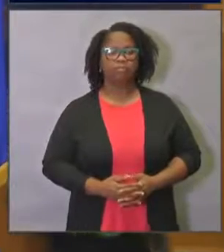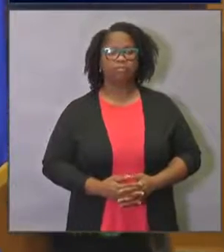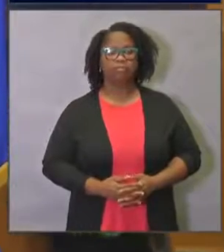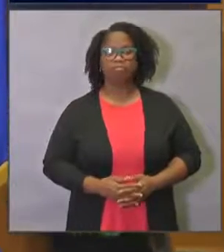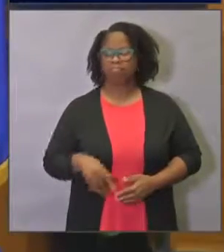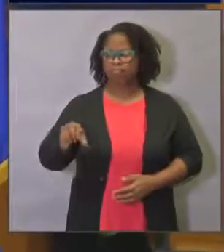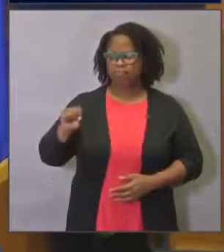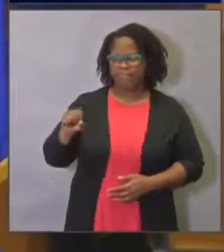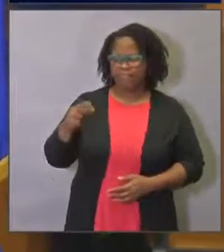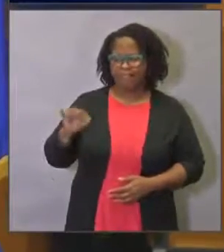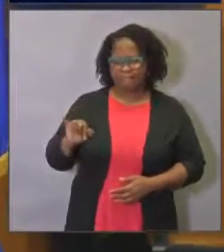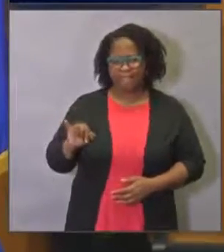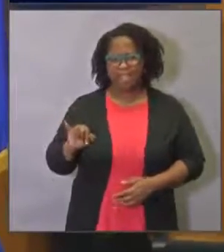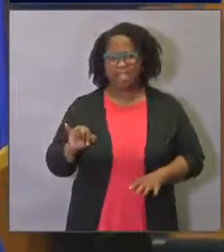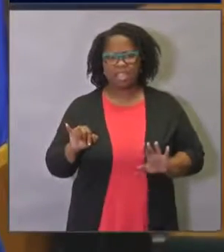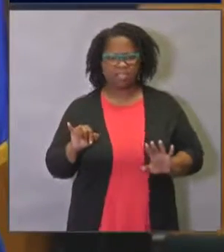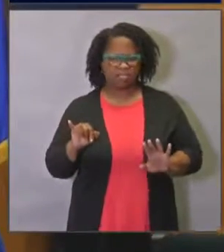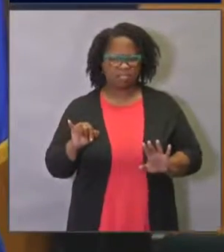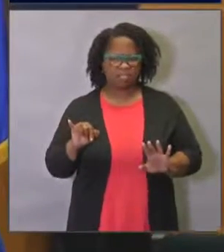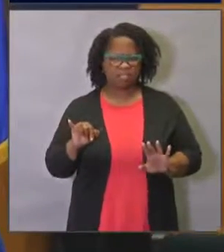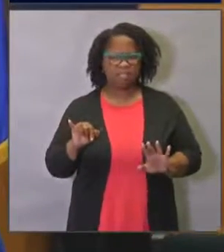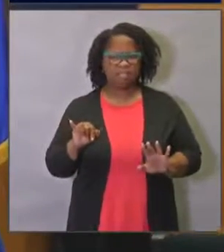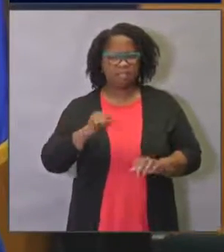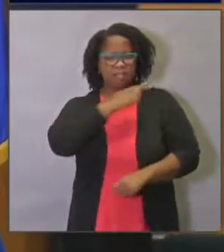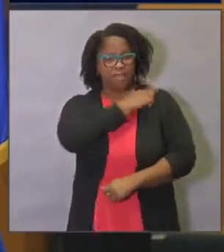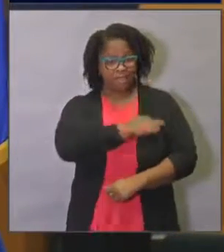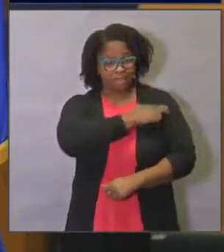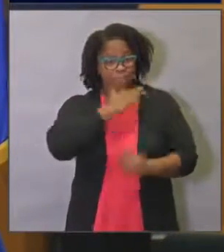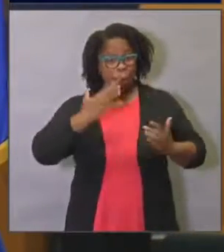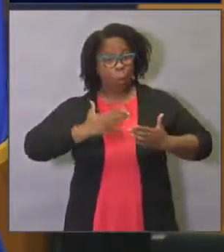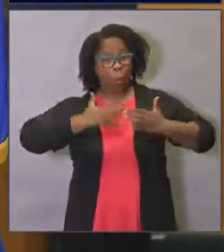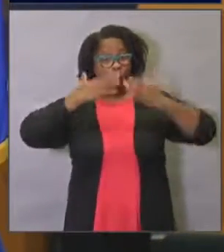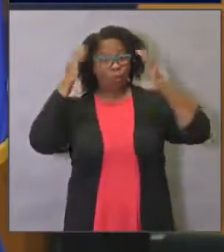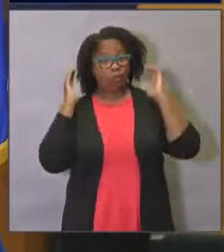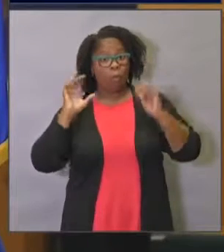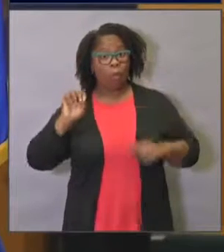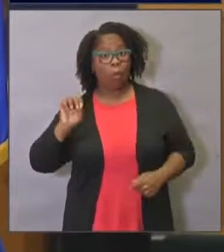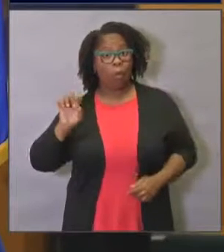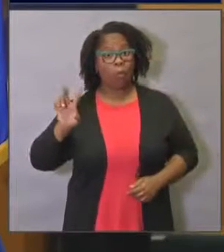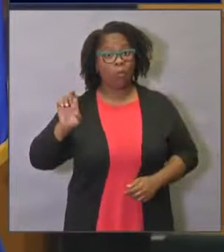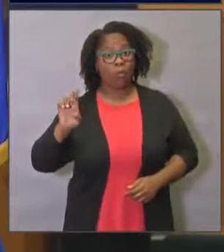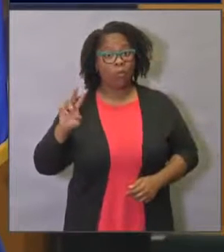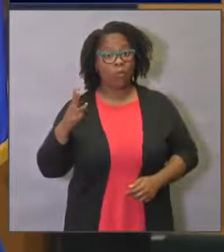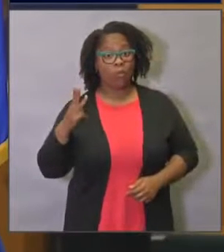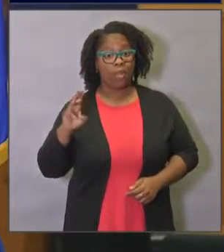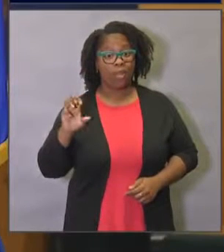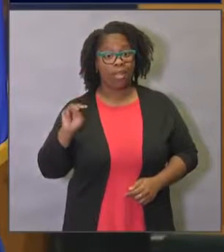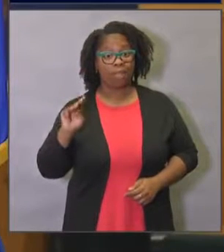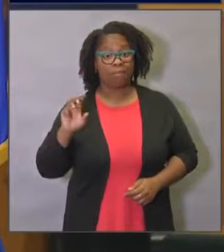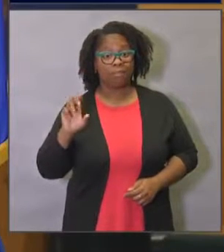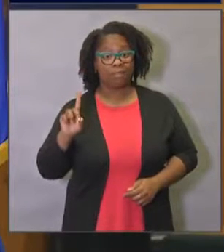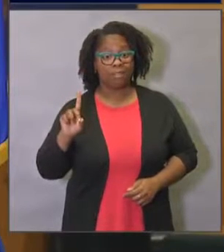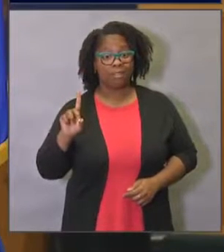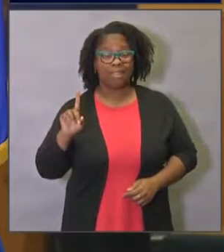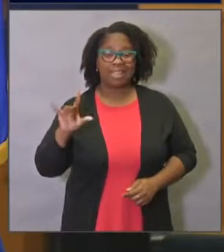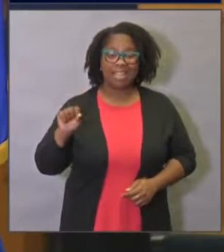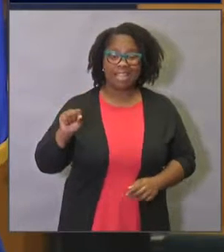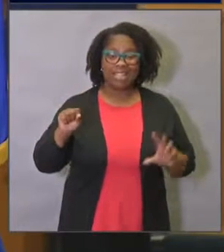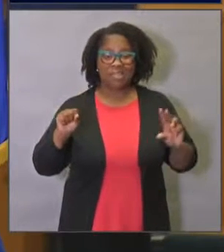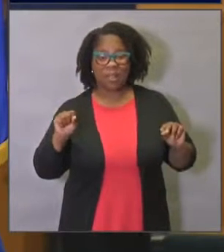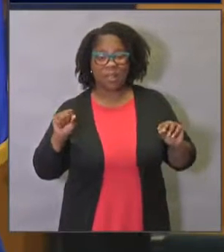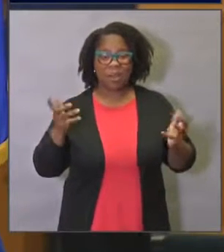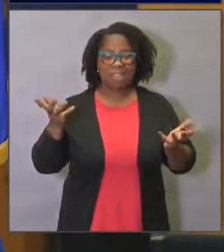Yeah, hi. I think the question of our hospitals overwhelmed doesn't have an easy and quick yes-no answer.